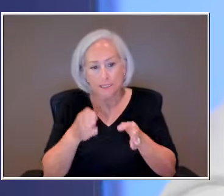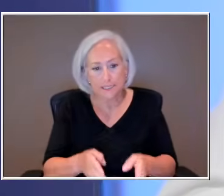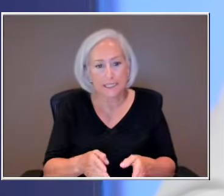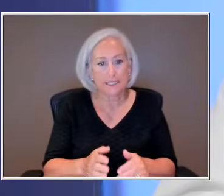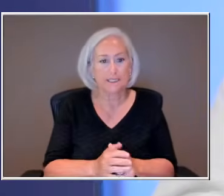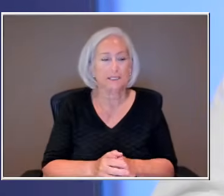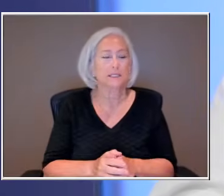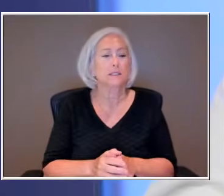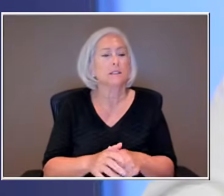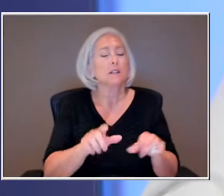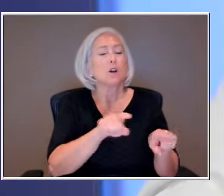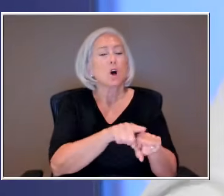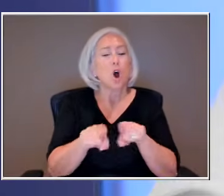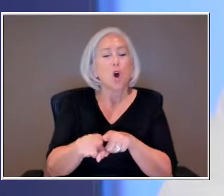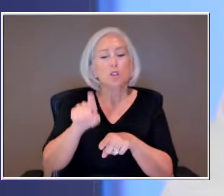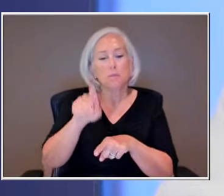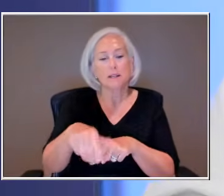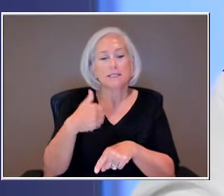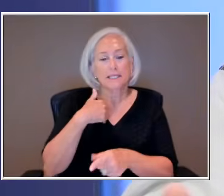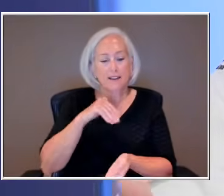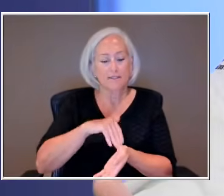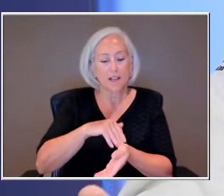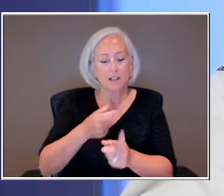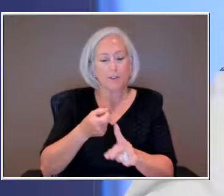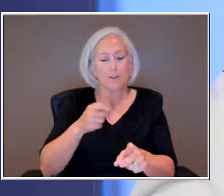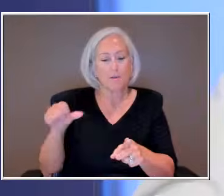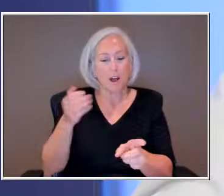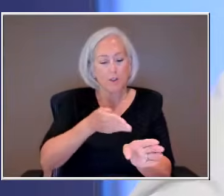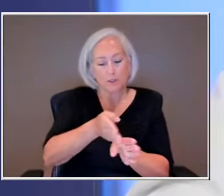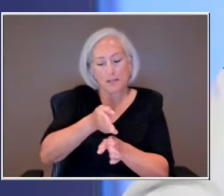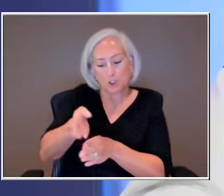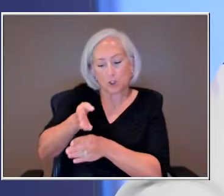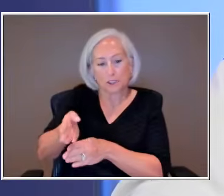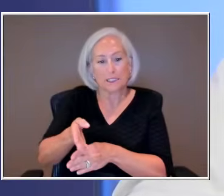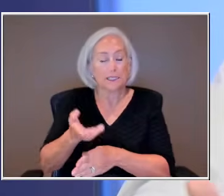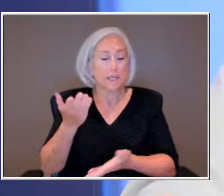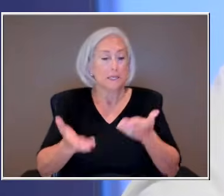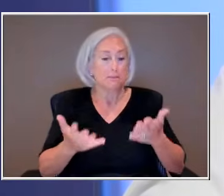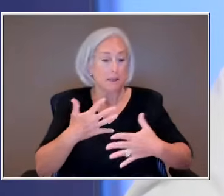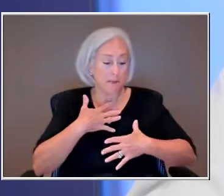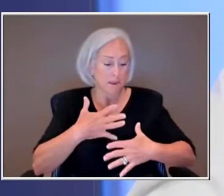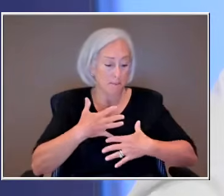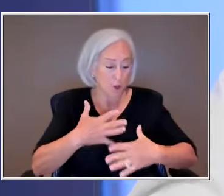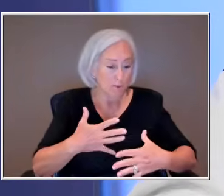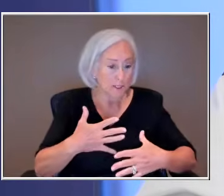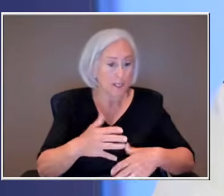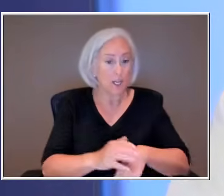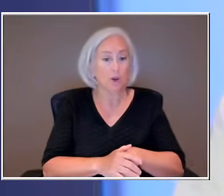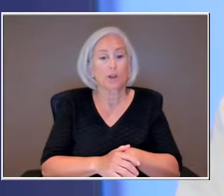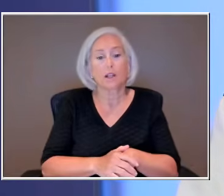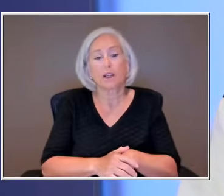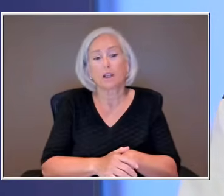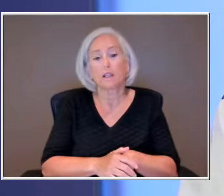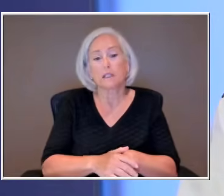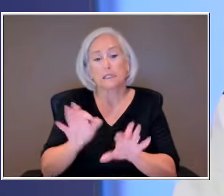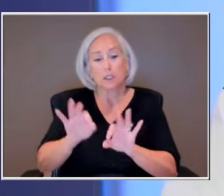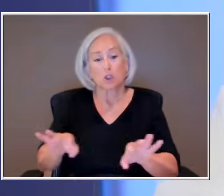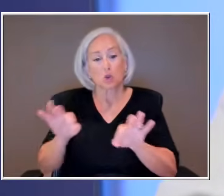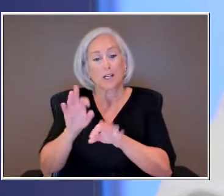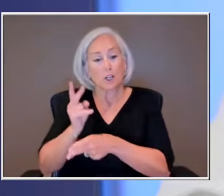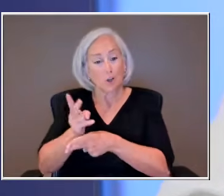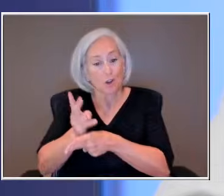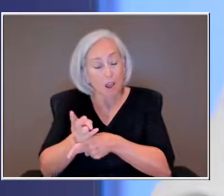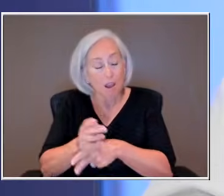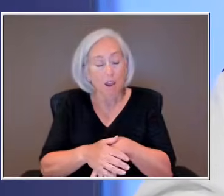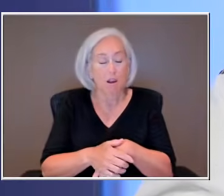also physicians from other specialty, whether it's pulmonary critical care, and also we have a great relationship with